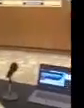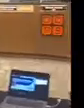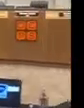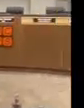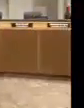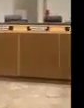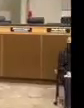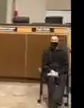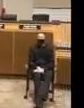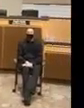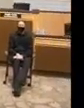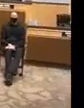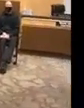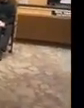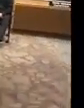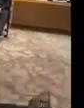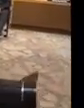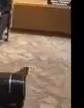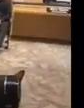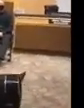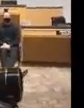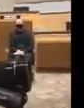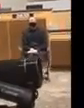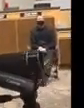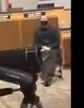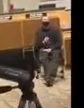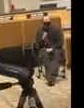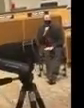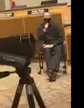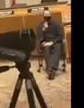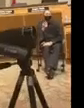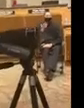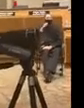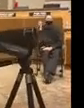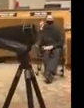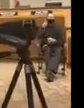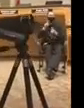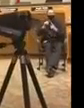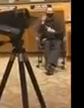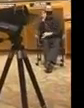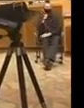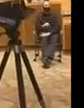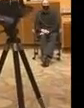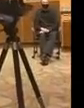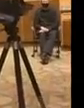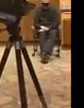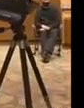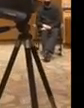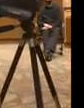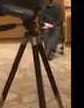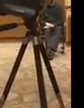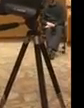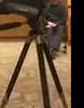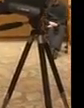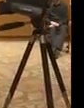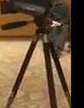We're not leaving until we're heard. I got nowhere to be. I don't either. Everybody stay their